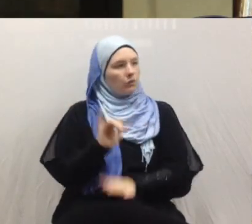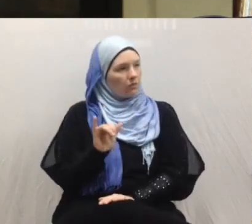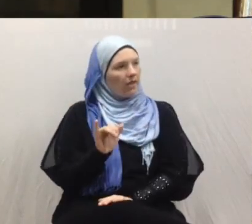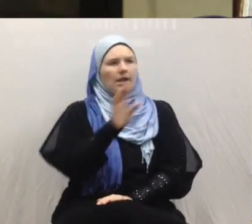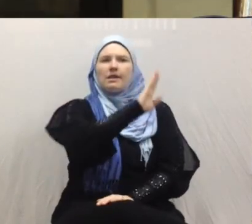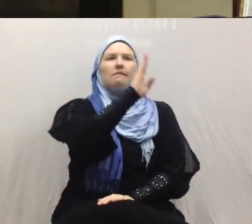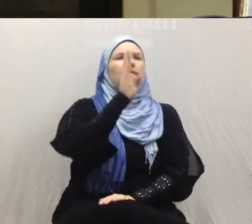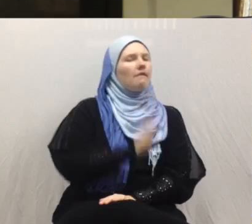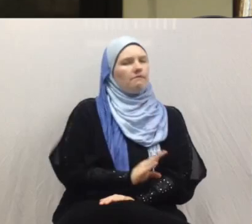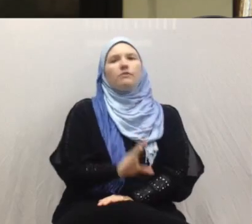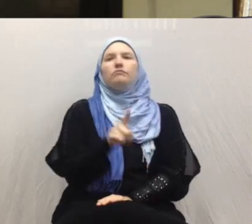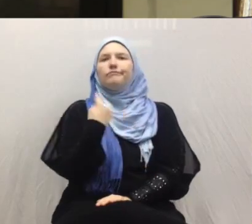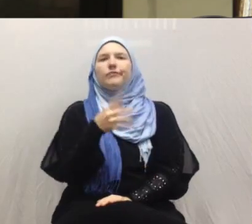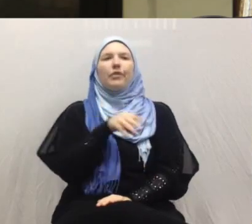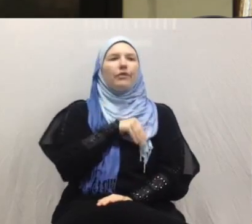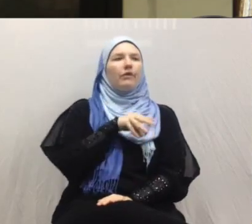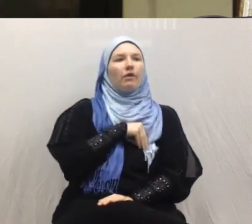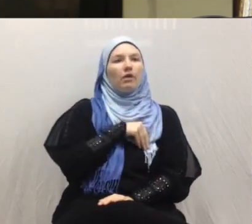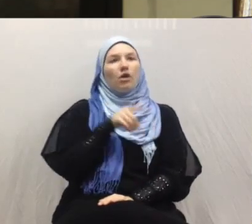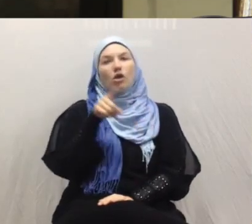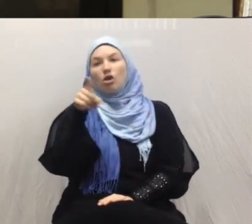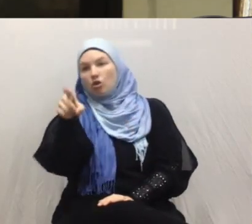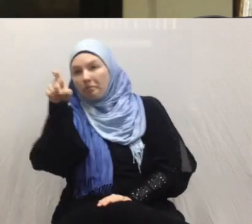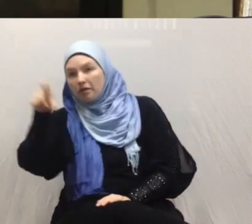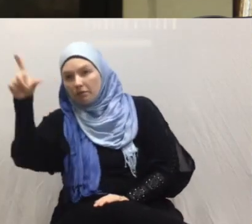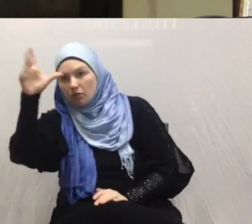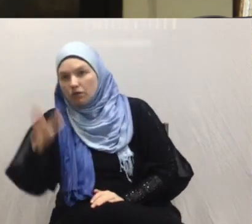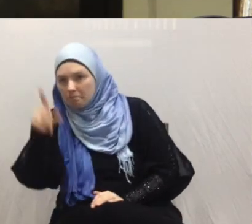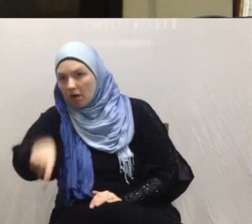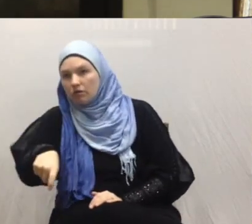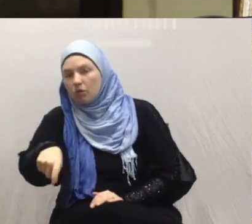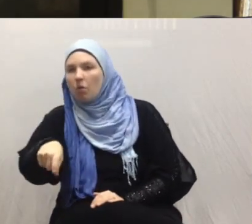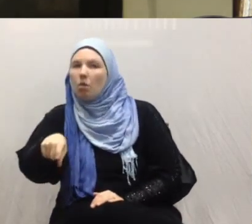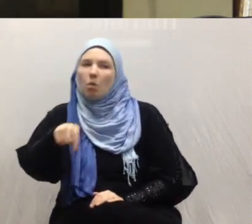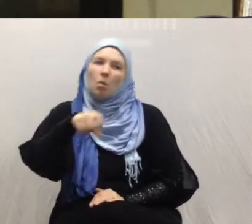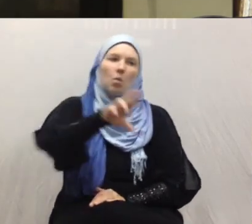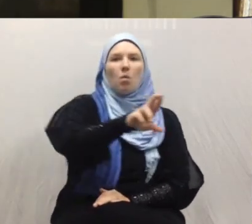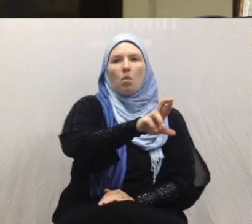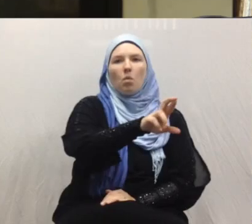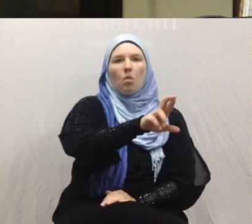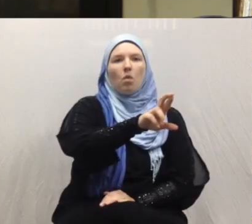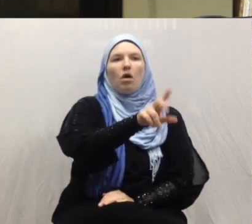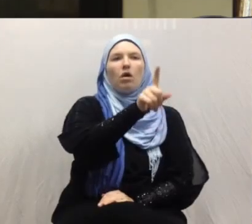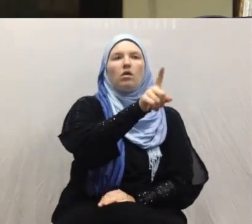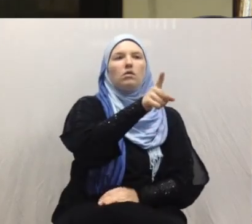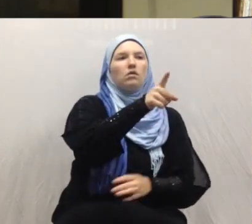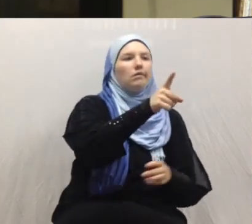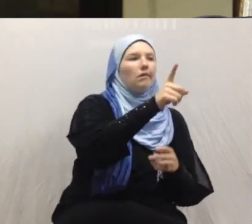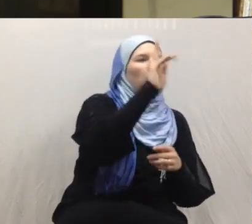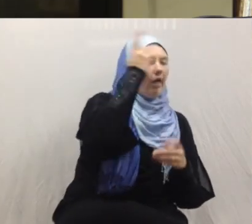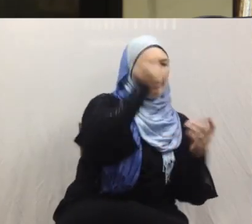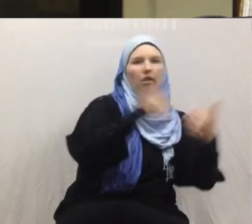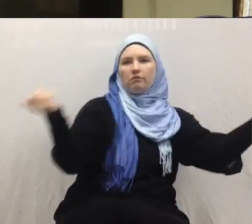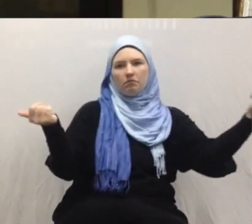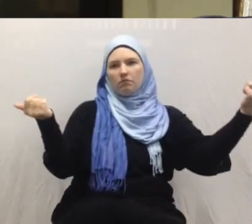accept the claim that you either be a Muslim or you engage in politics. That you